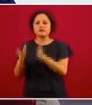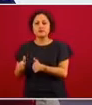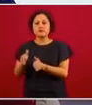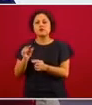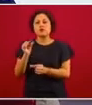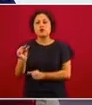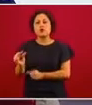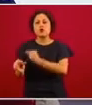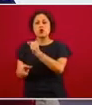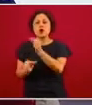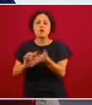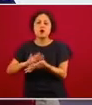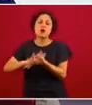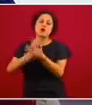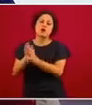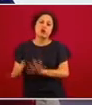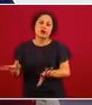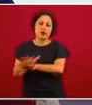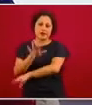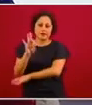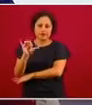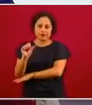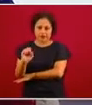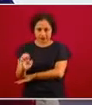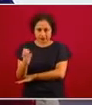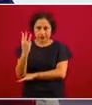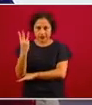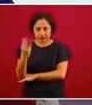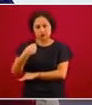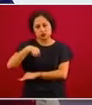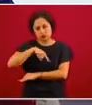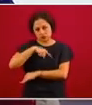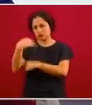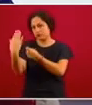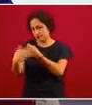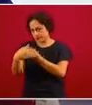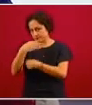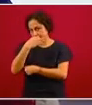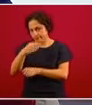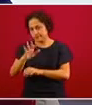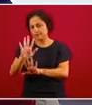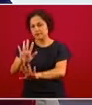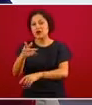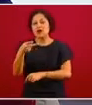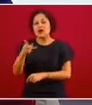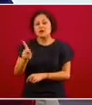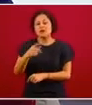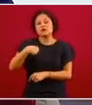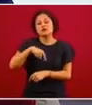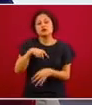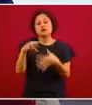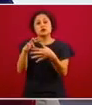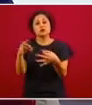using the infrastructure we have, and that we currently and previously used for monitoring the